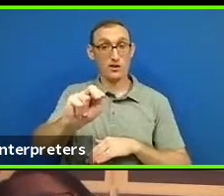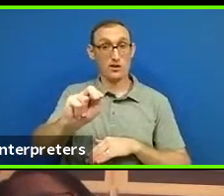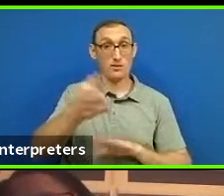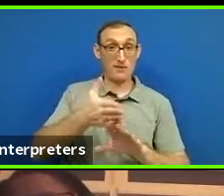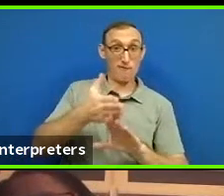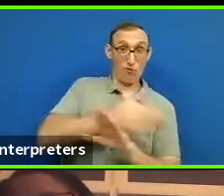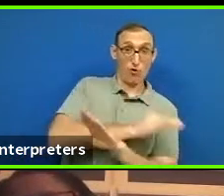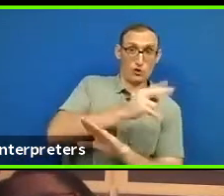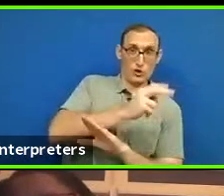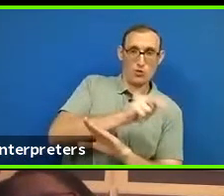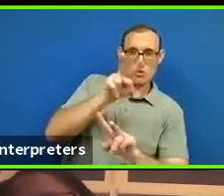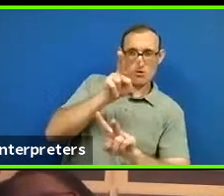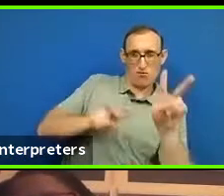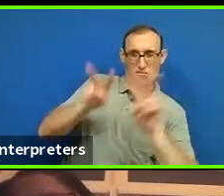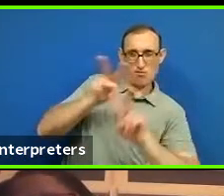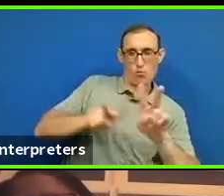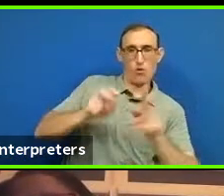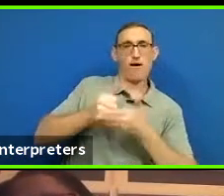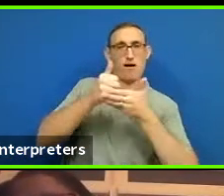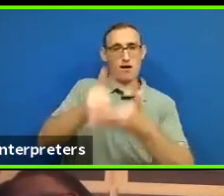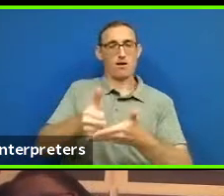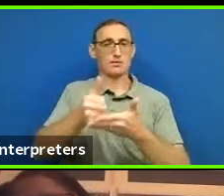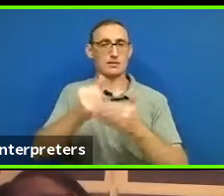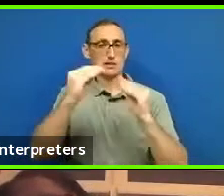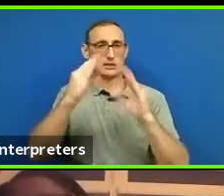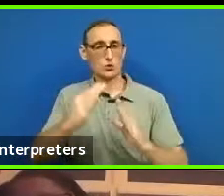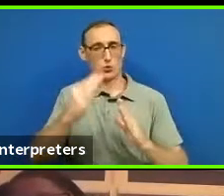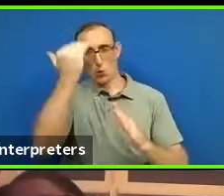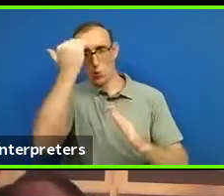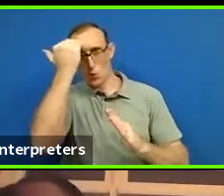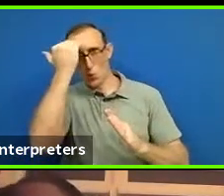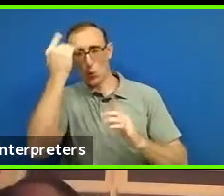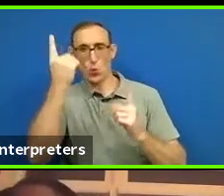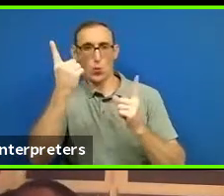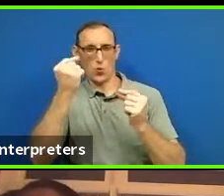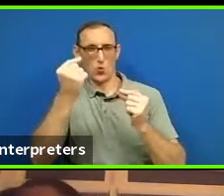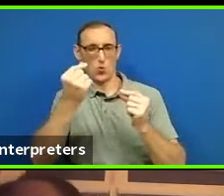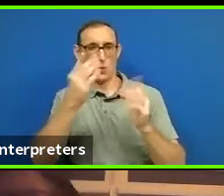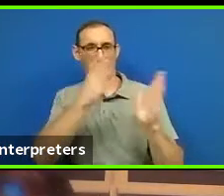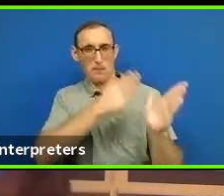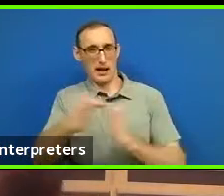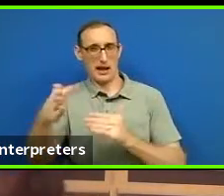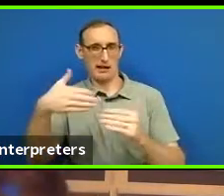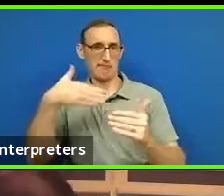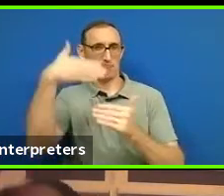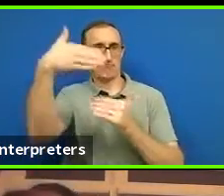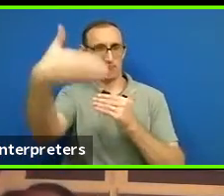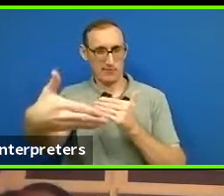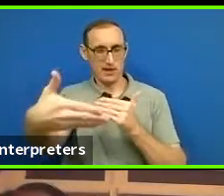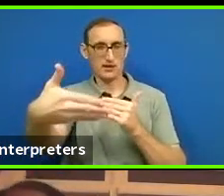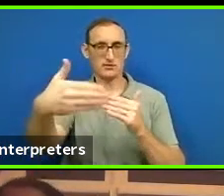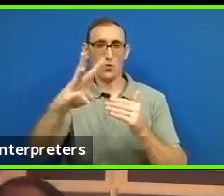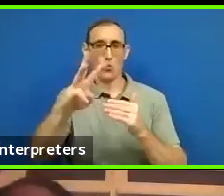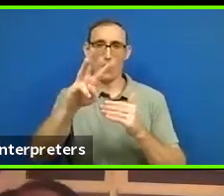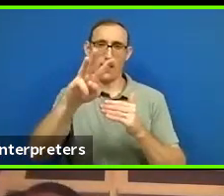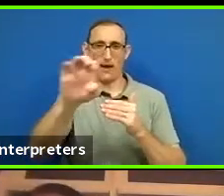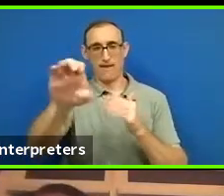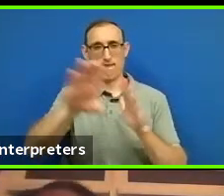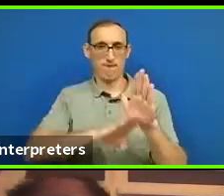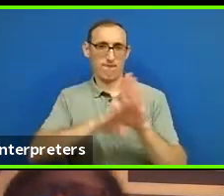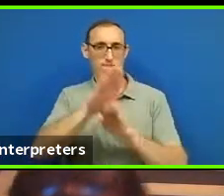of insight and information as they plan for that next wave of virtual instruction.